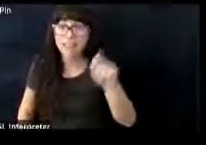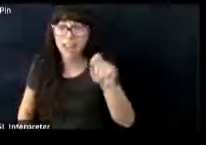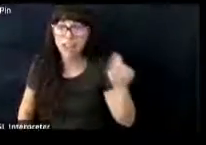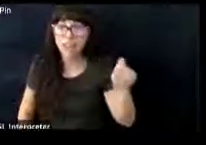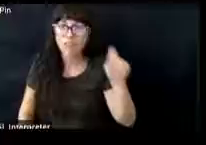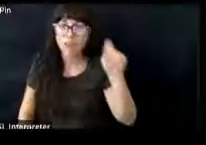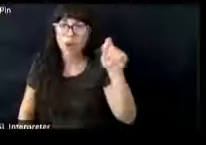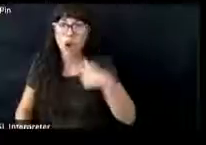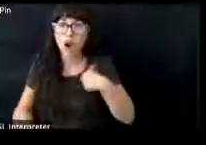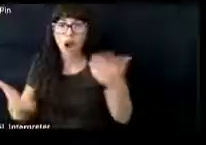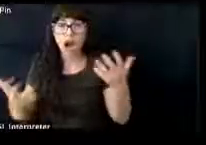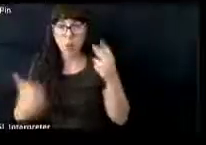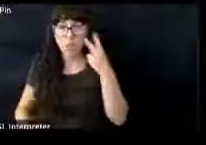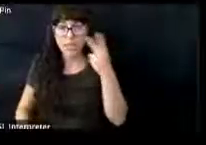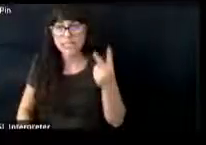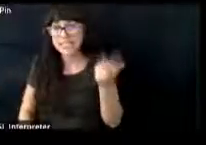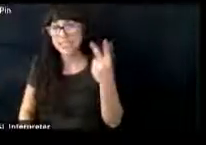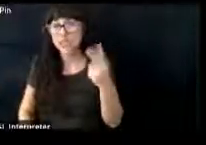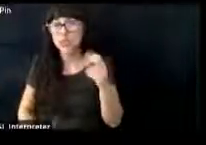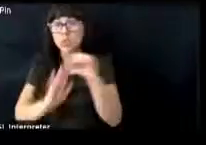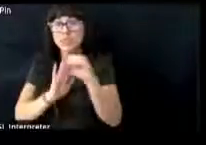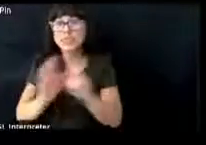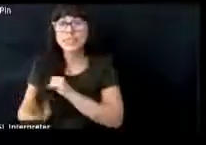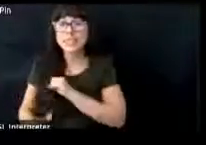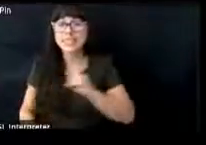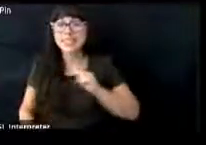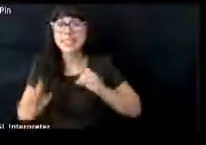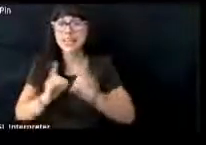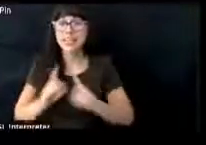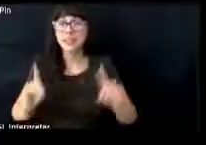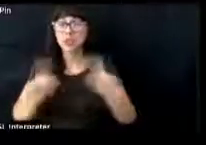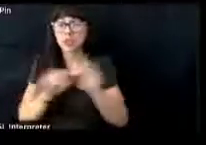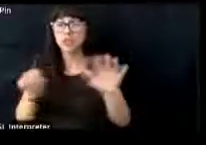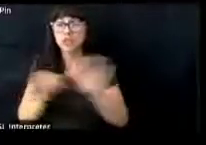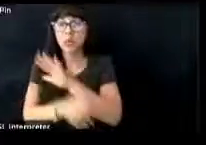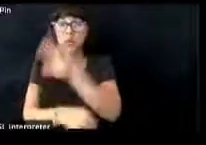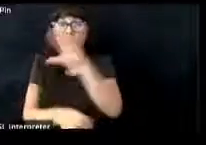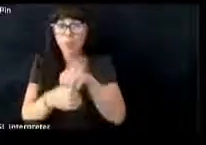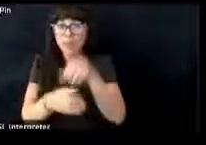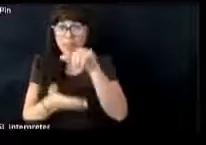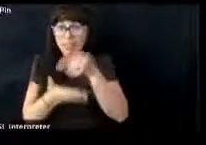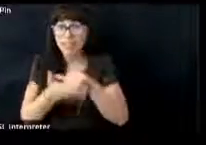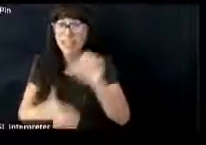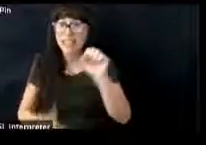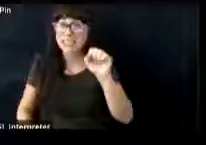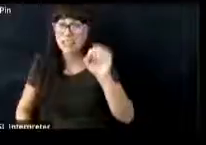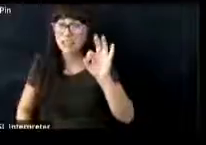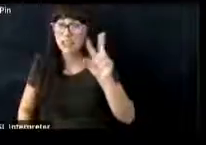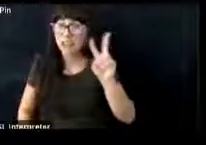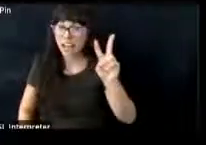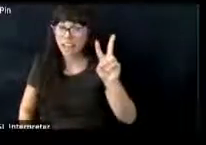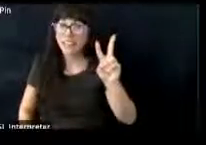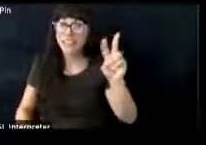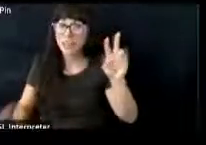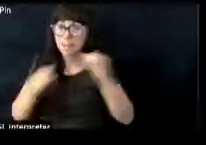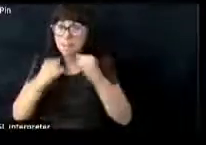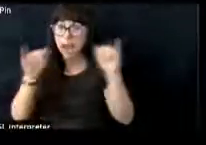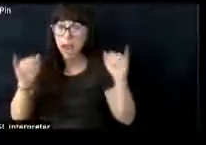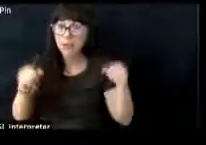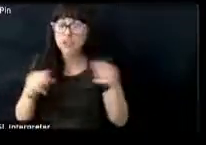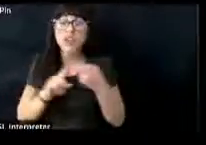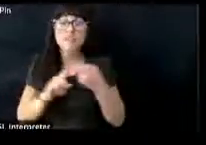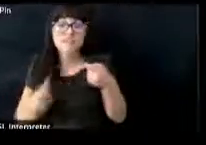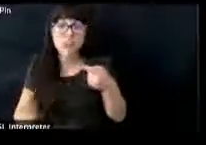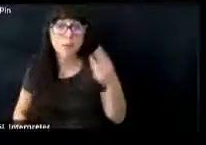2 state Senate districts completely inside that San Fernando Valley boundary, going from